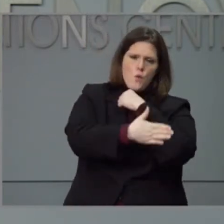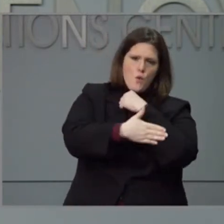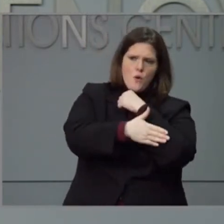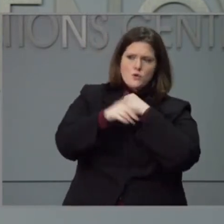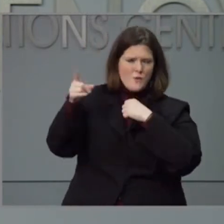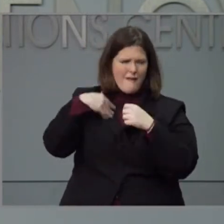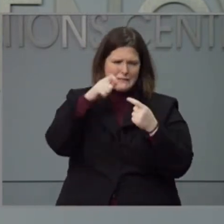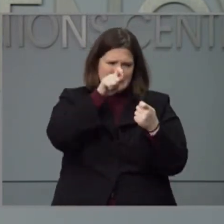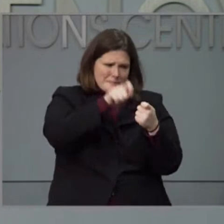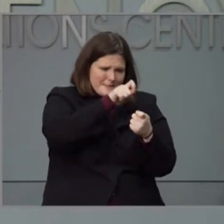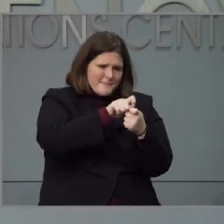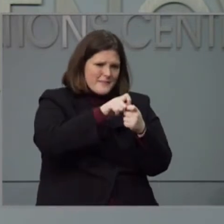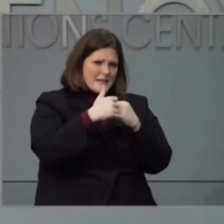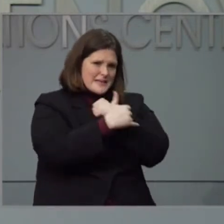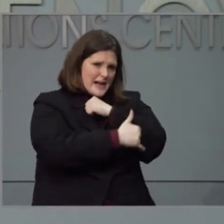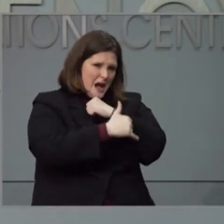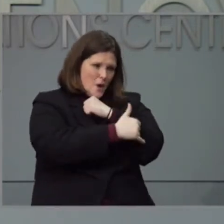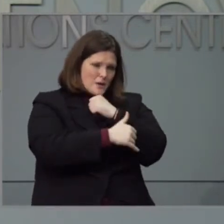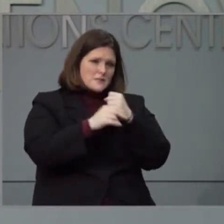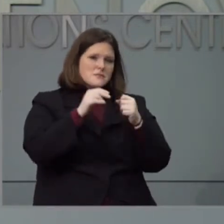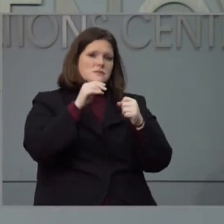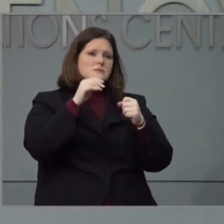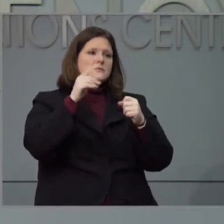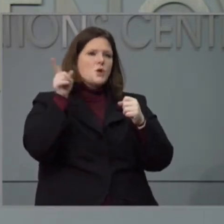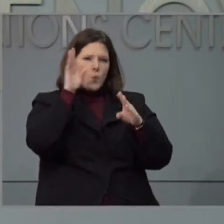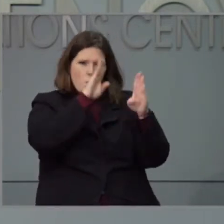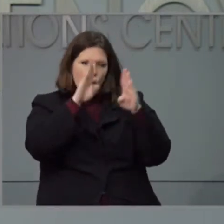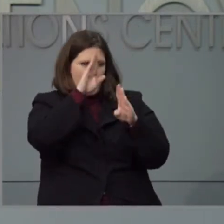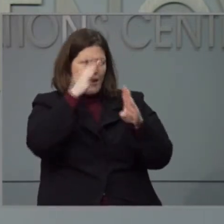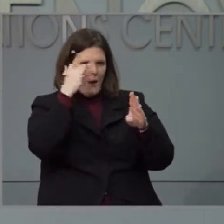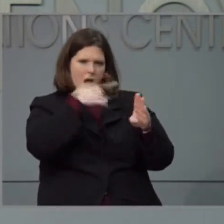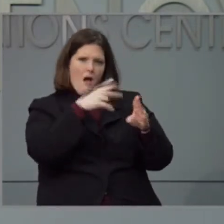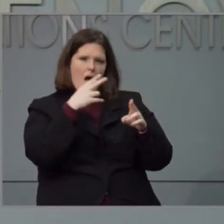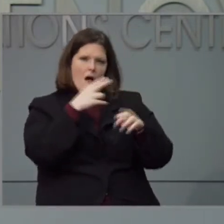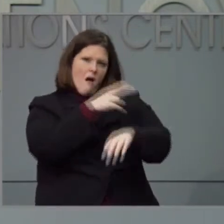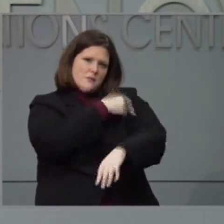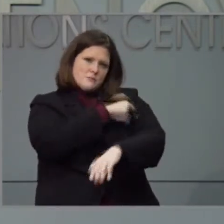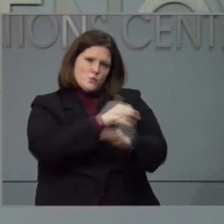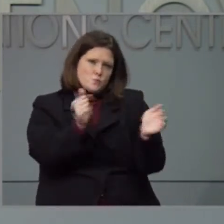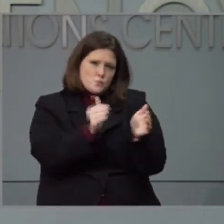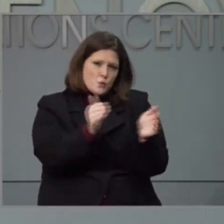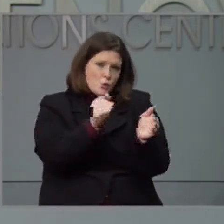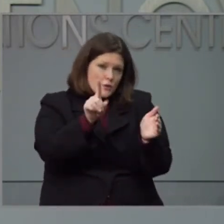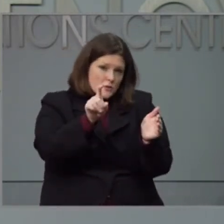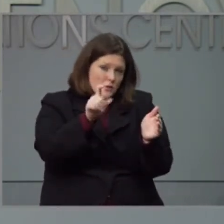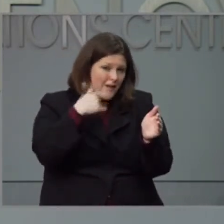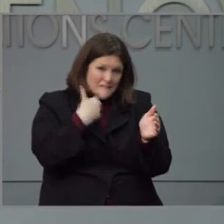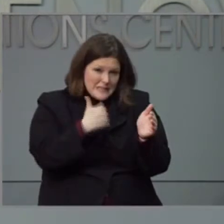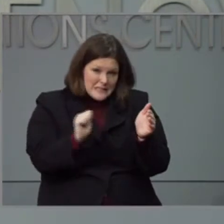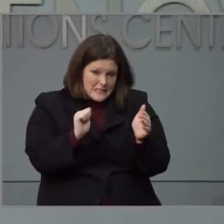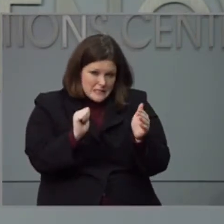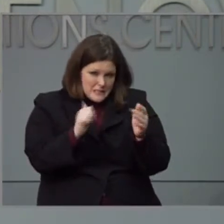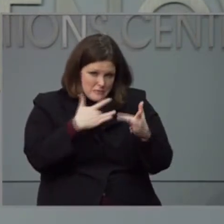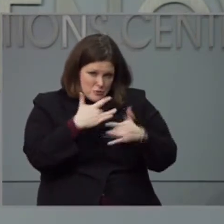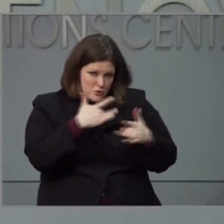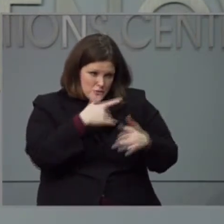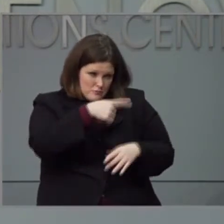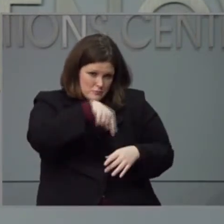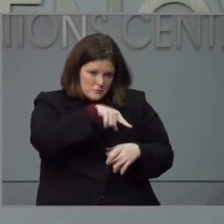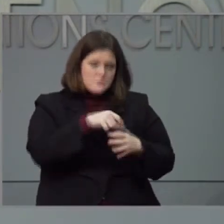radar, especially when it comes to hospital capacity? Thanks. Helen, great question. Let me start with